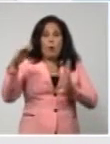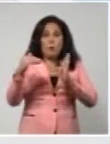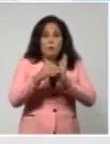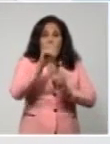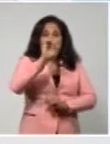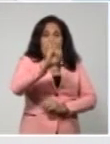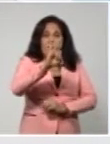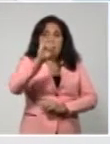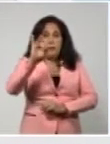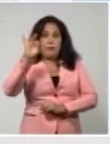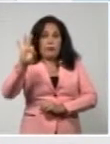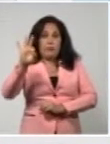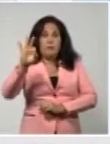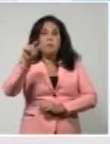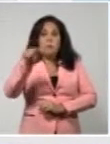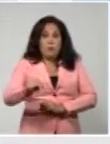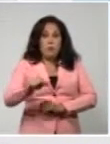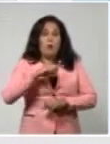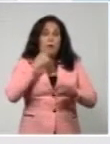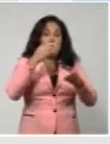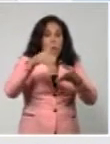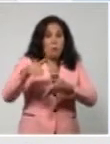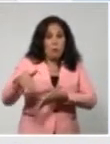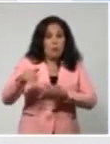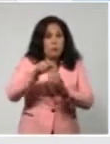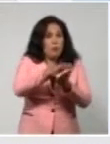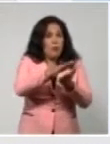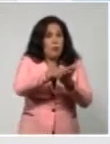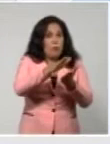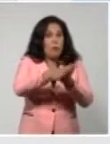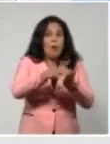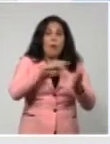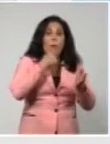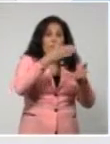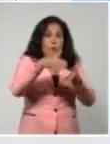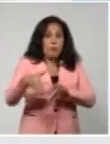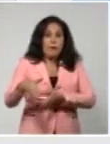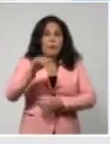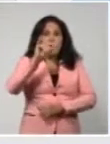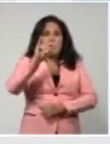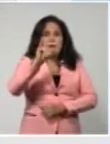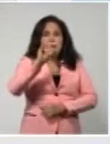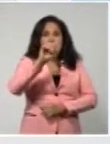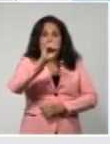4,786 fatalities yesterday, the current death toll stands at